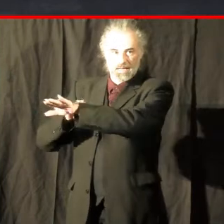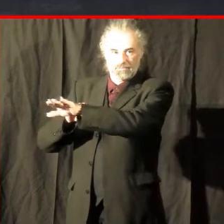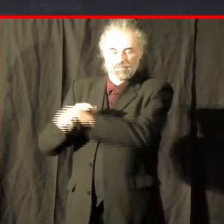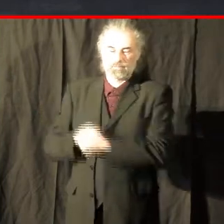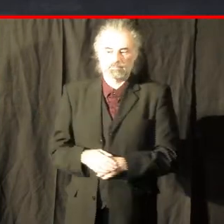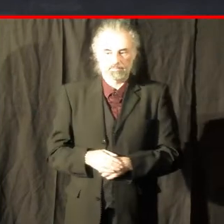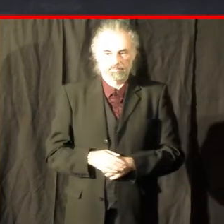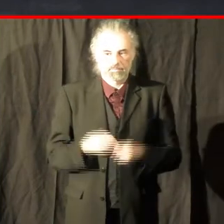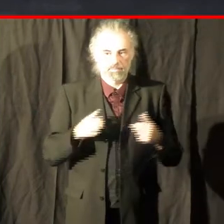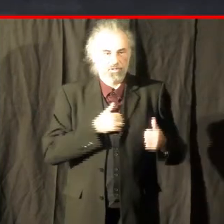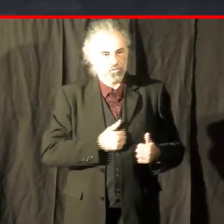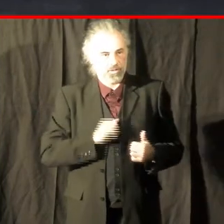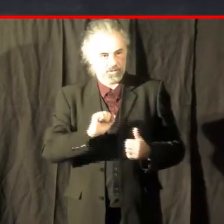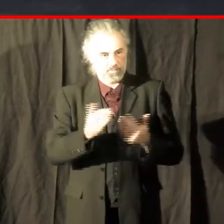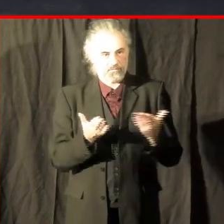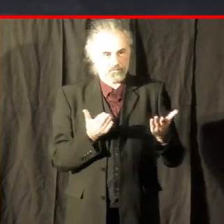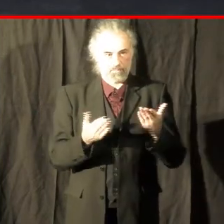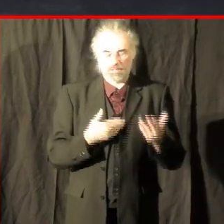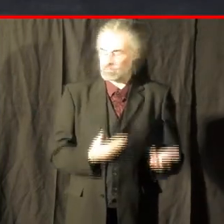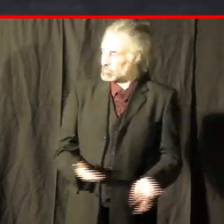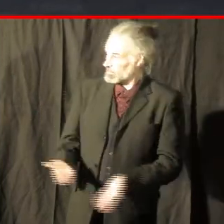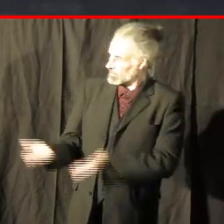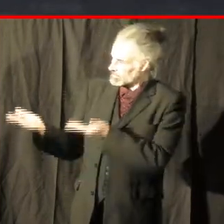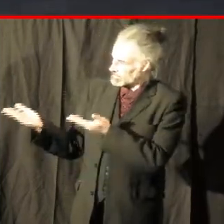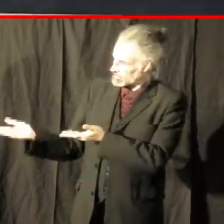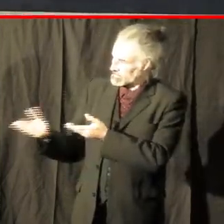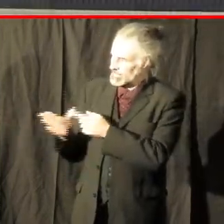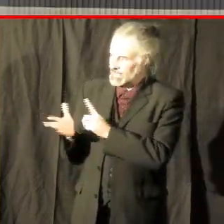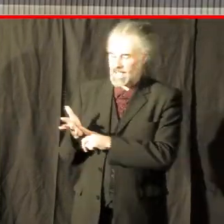the performance. I'll now hand you over to Ali.